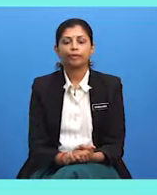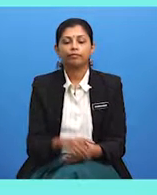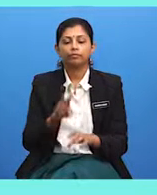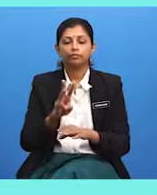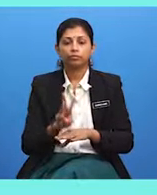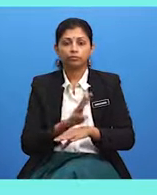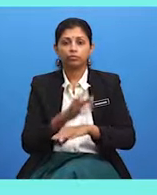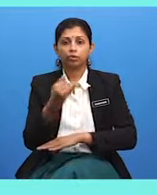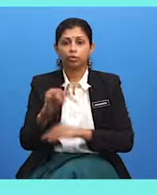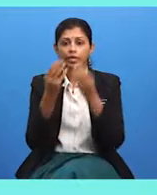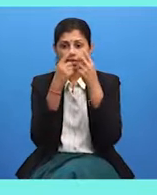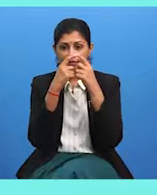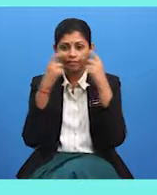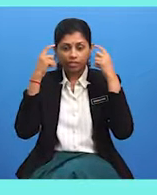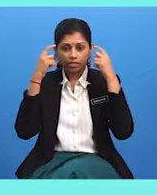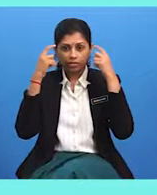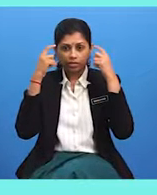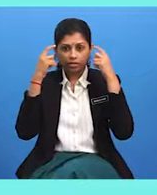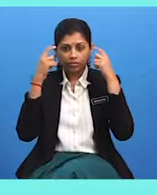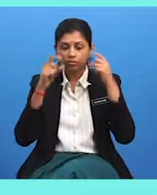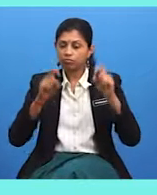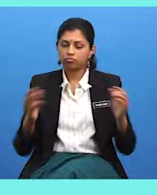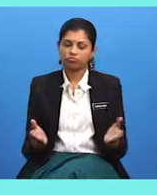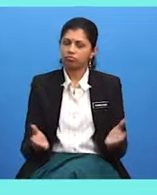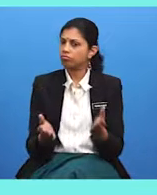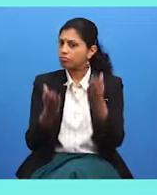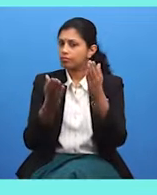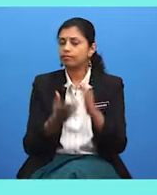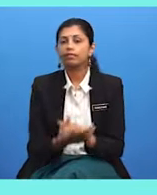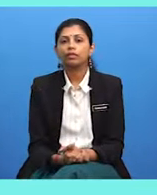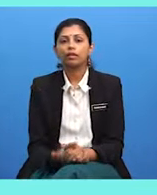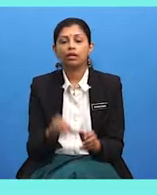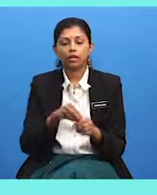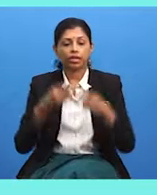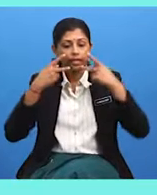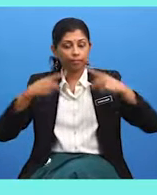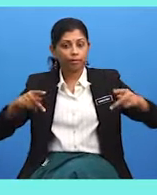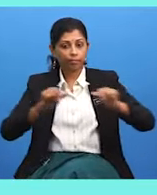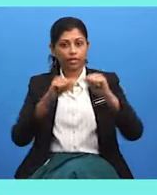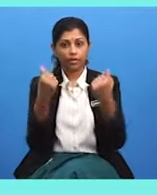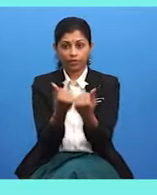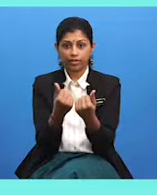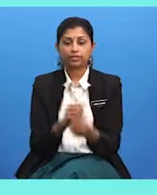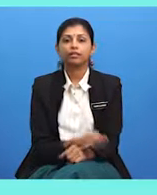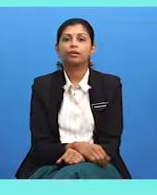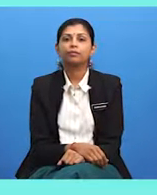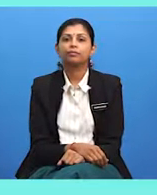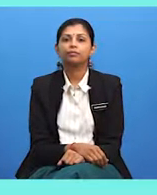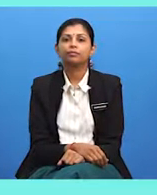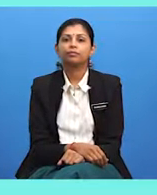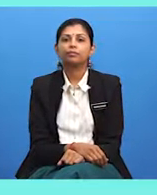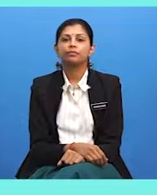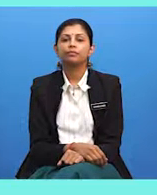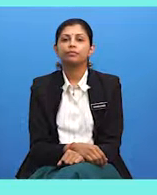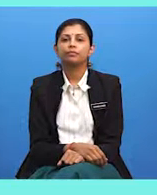Wearing face masks is strongly encouraged in public areas and